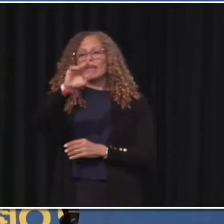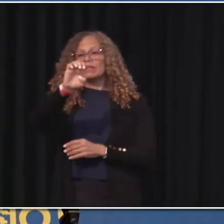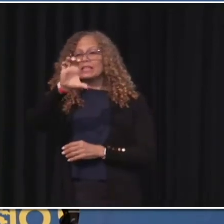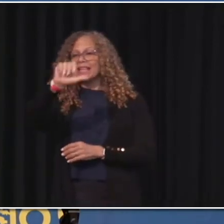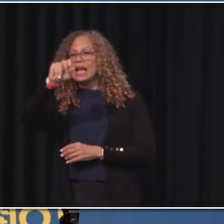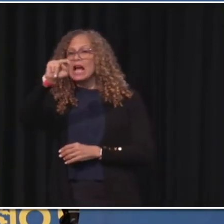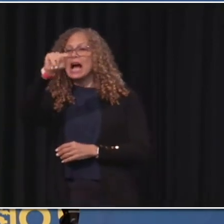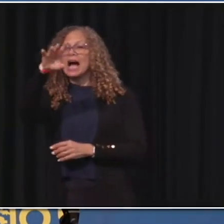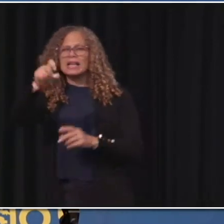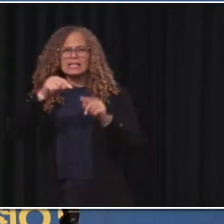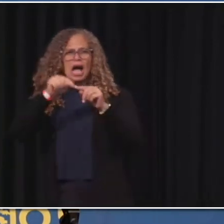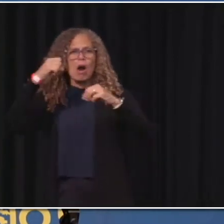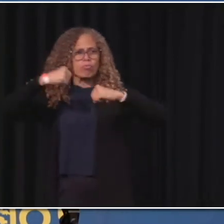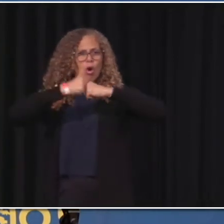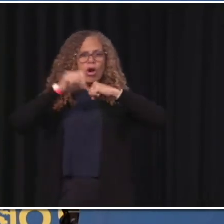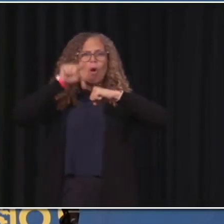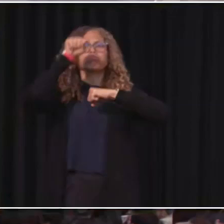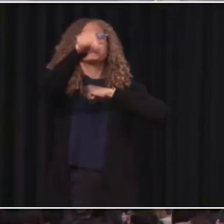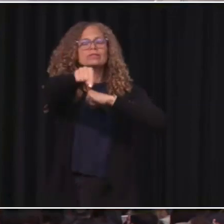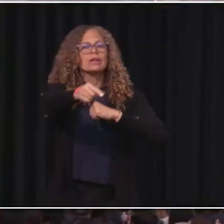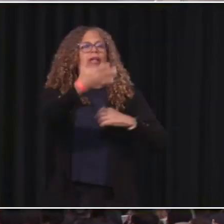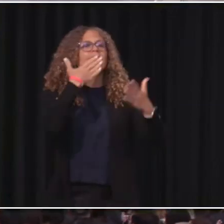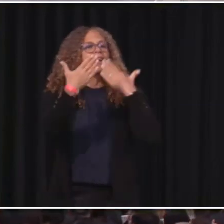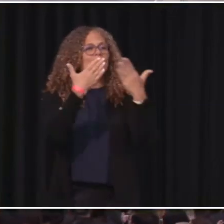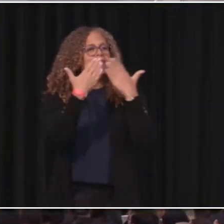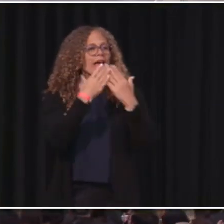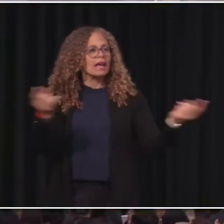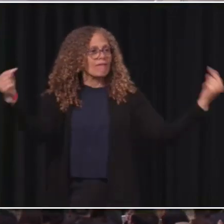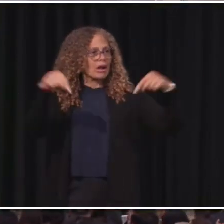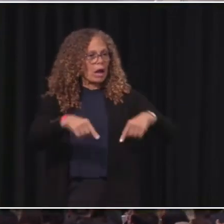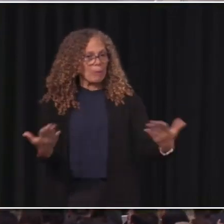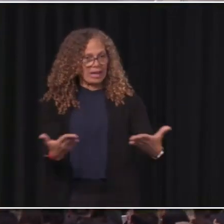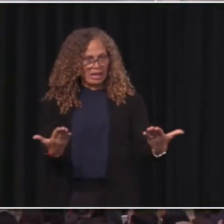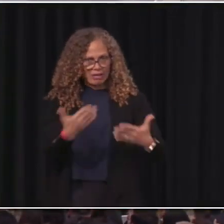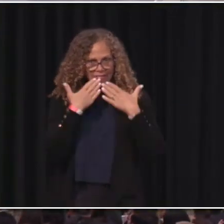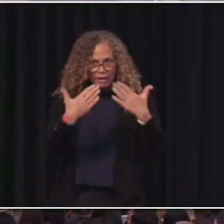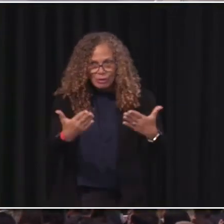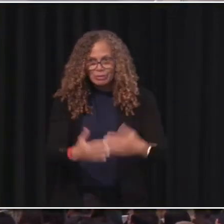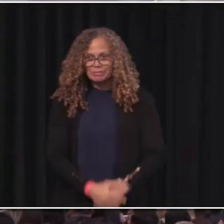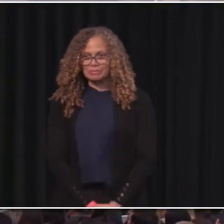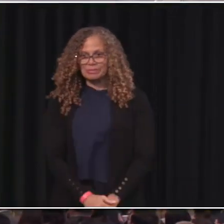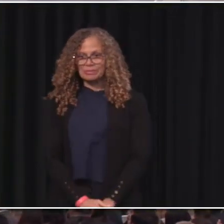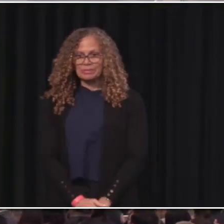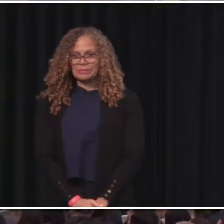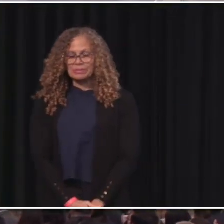from across the border. Thank you. Thank you so much.